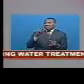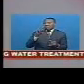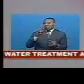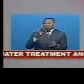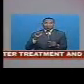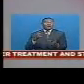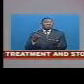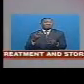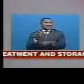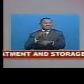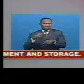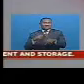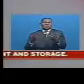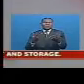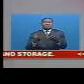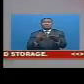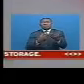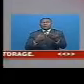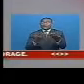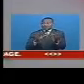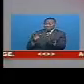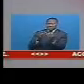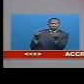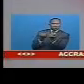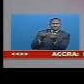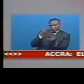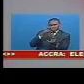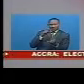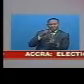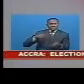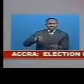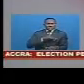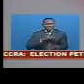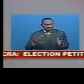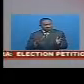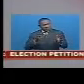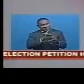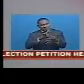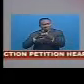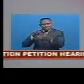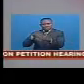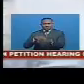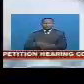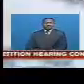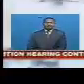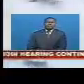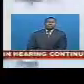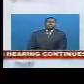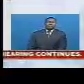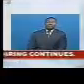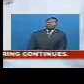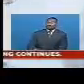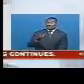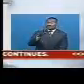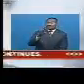to educate the victims on an insurance policy the association has for its members and urged them to join it. Kantamanto has